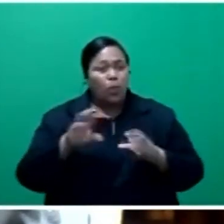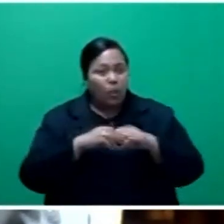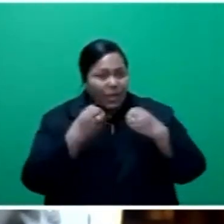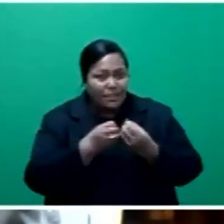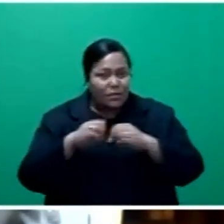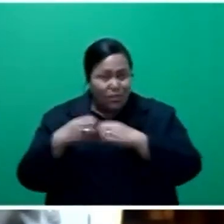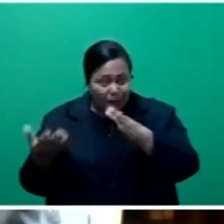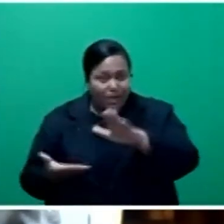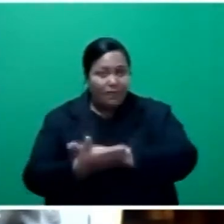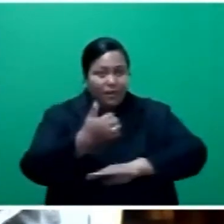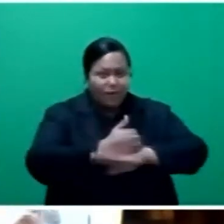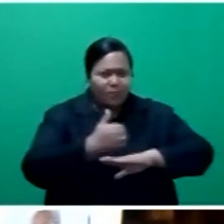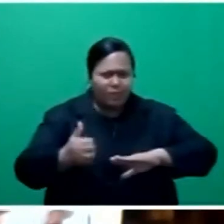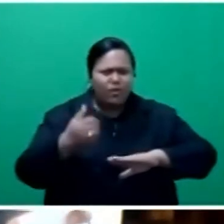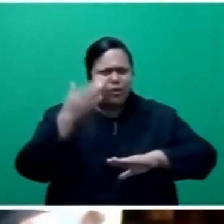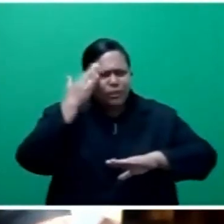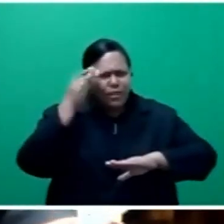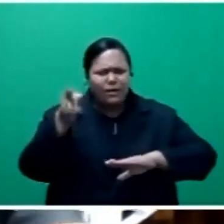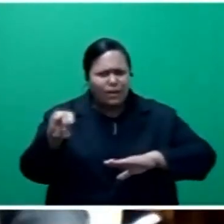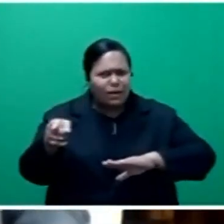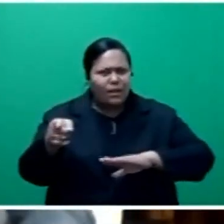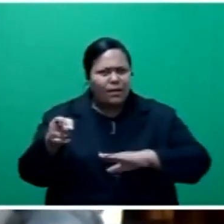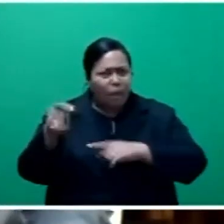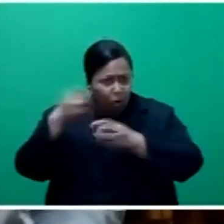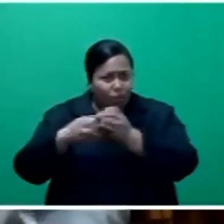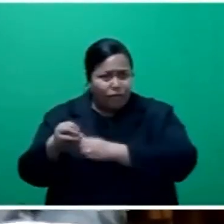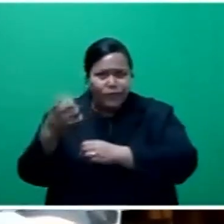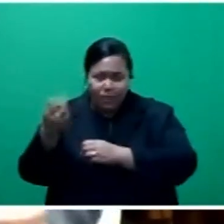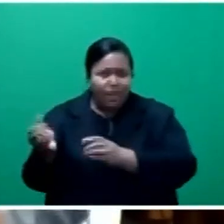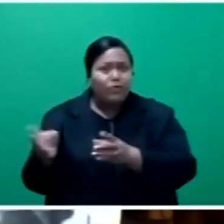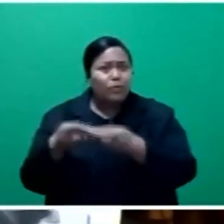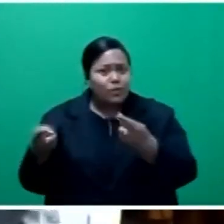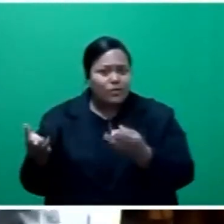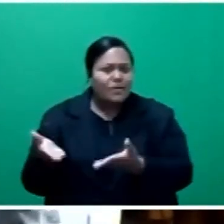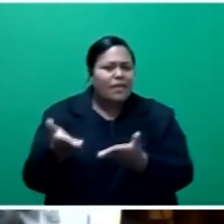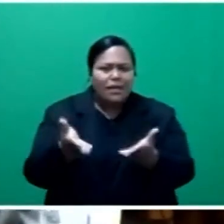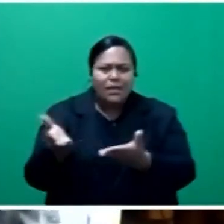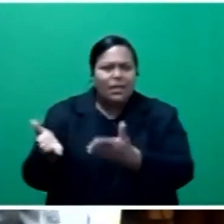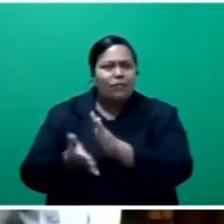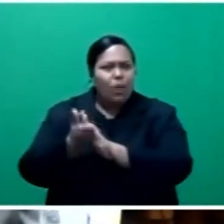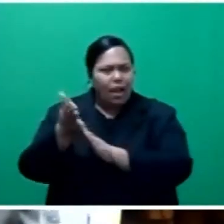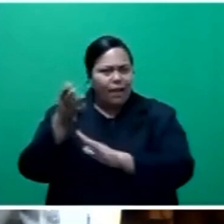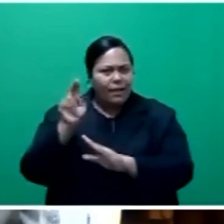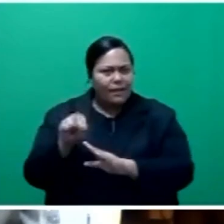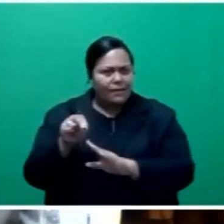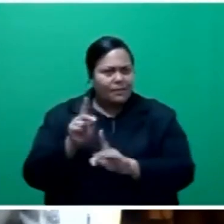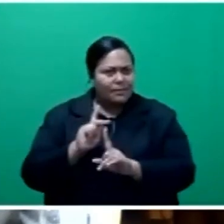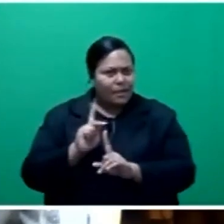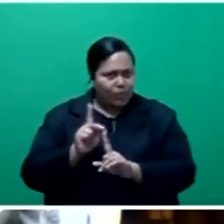General would direct resources to the more high priority areas. Carrying out performance, Mr. Speaker, sir,